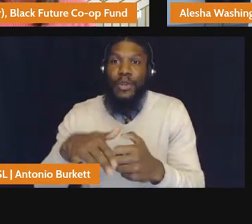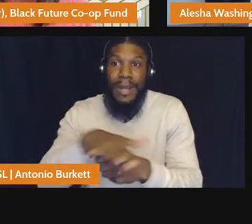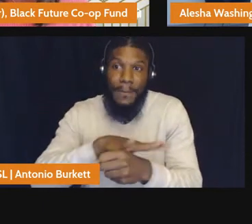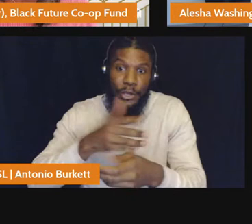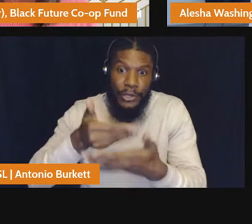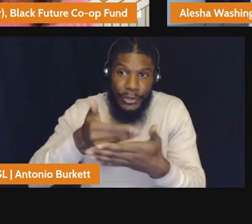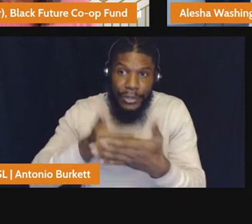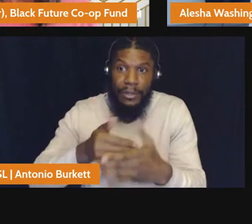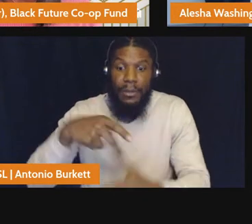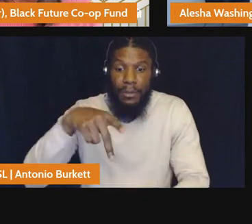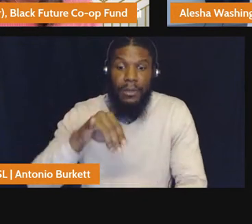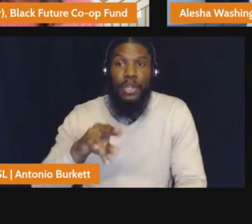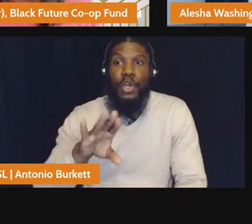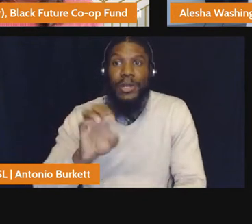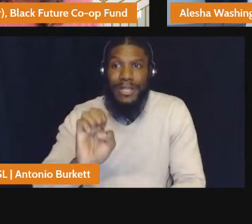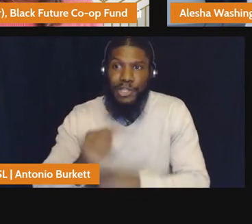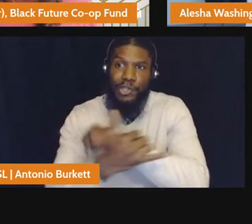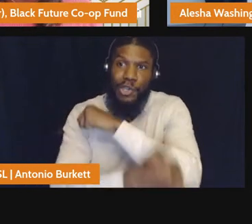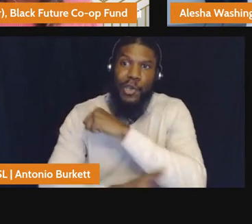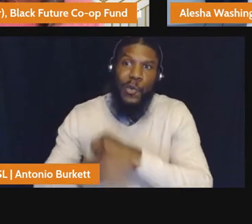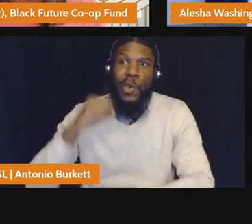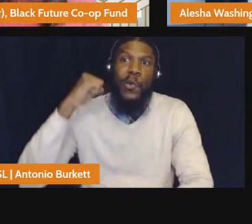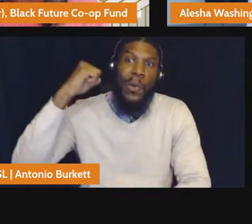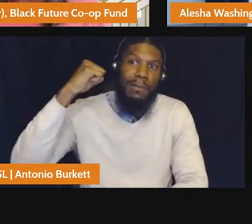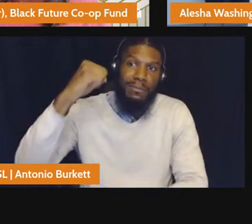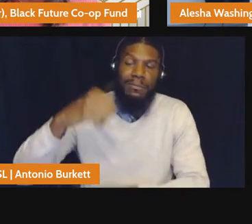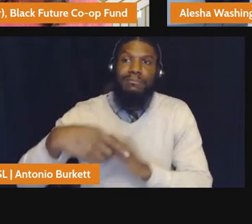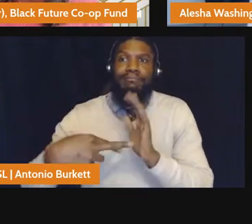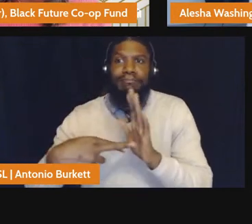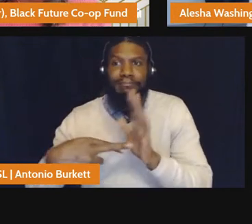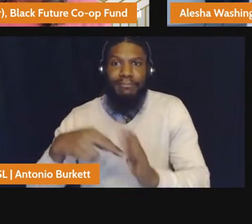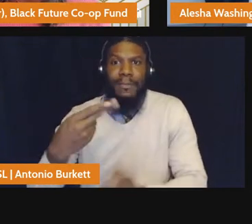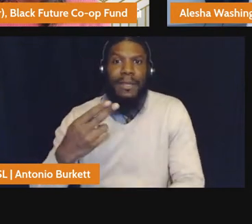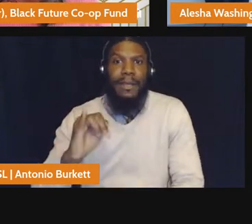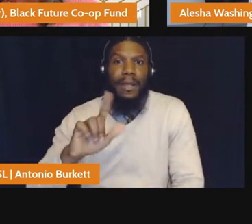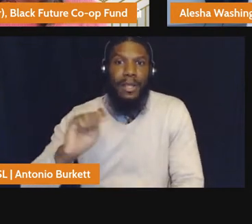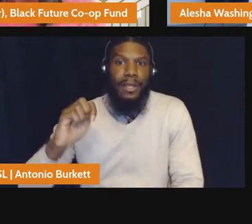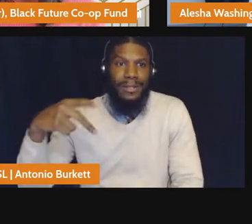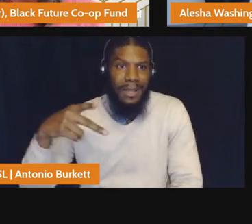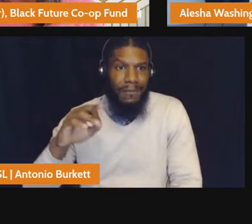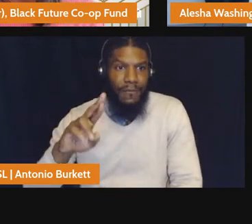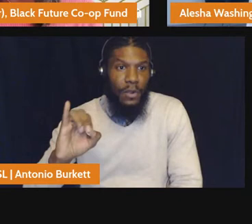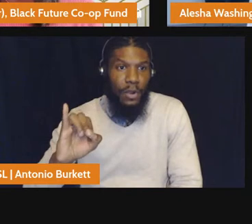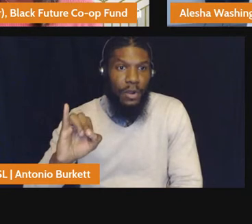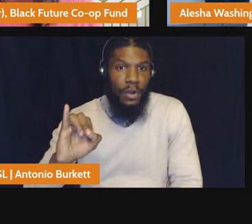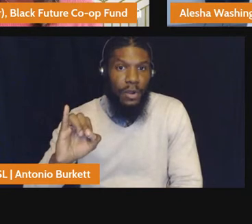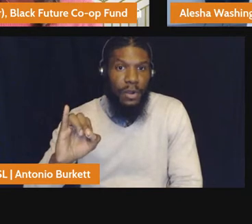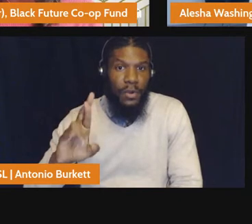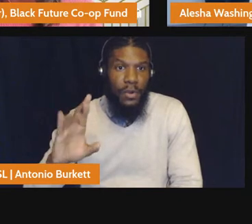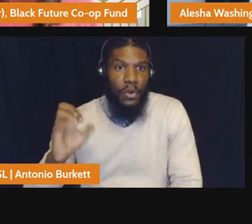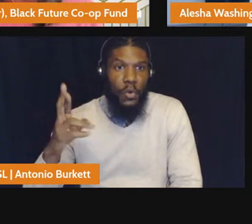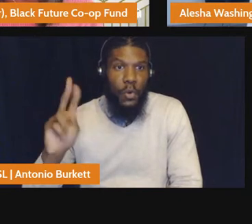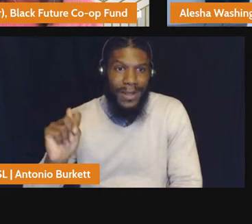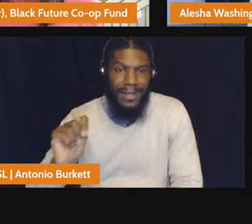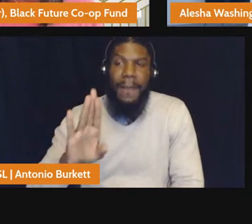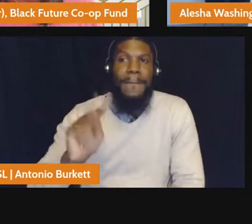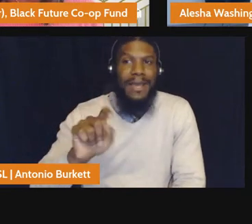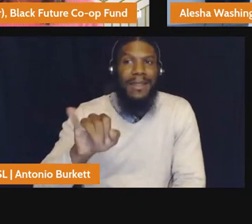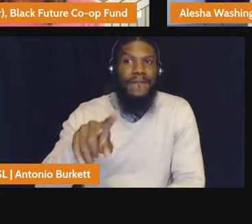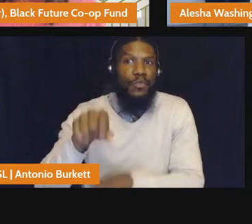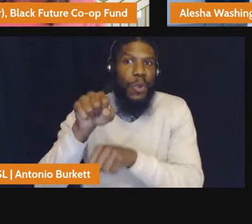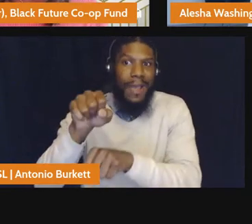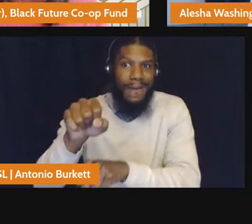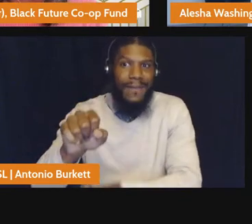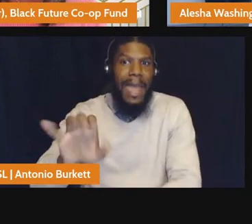County, you want to rep, you know, Hilltop, Faircrest. But if you're driving, yes, don't comment. You can